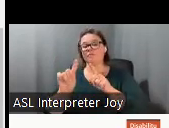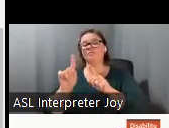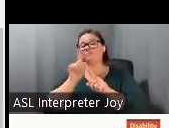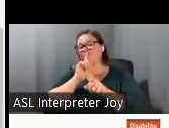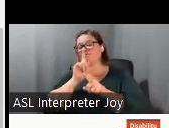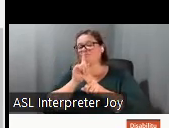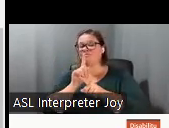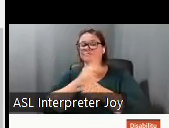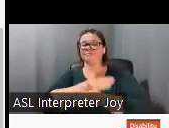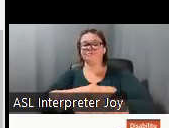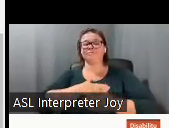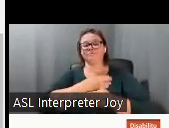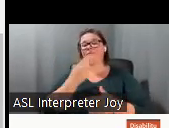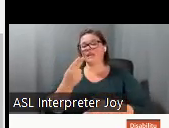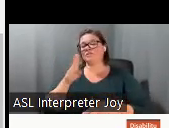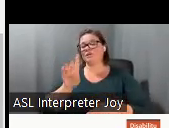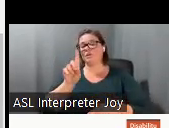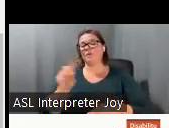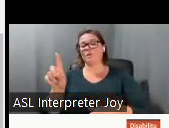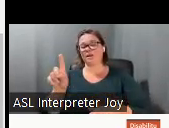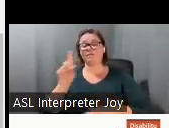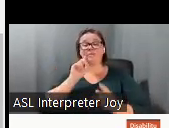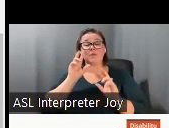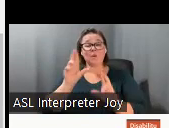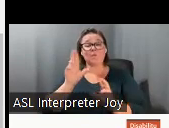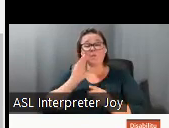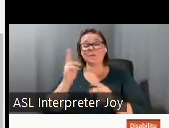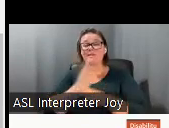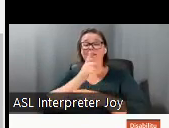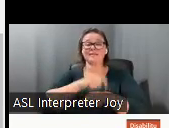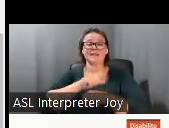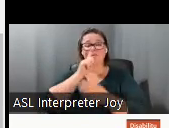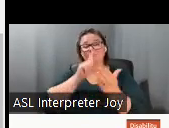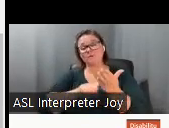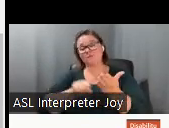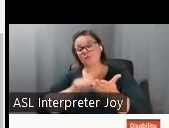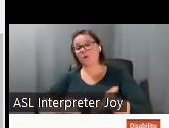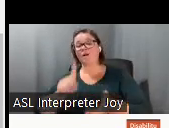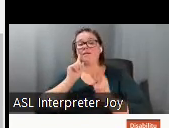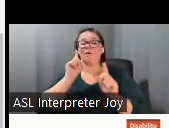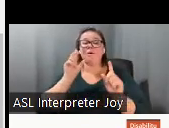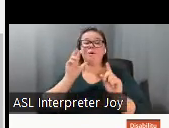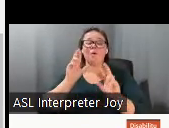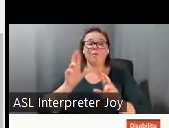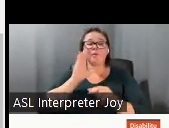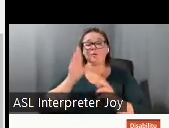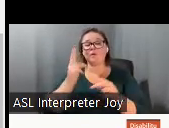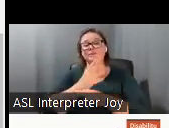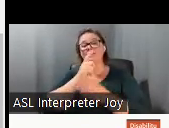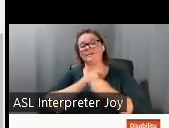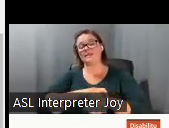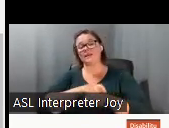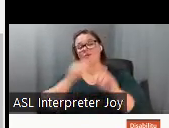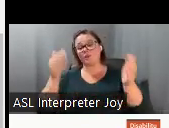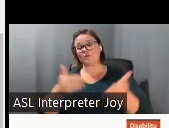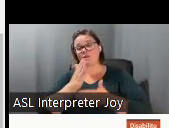these in HB 101. Hope you will take the time to explore. Hope you will take the time to introduce some of these